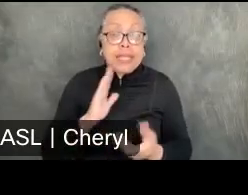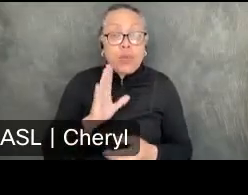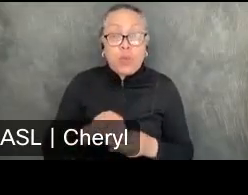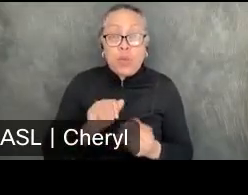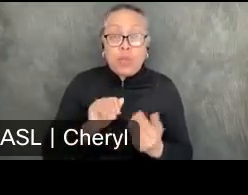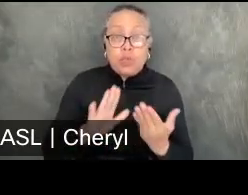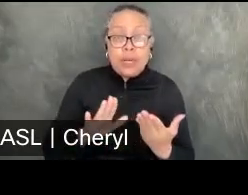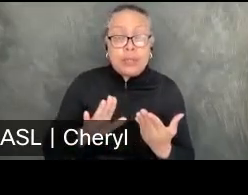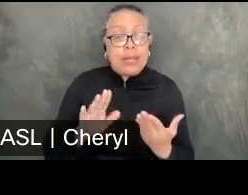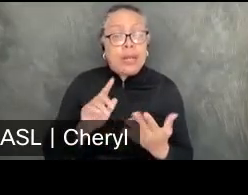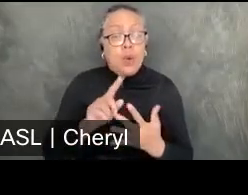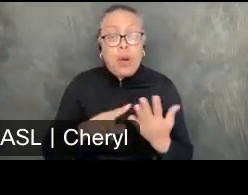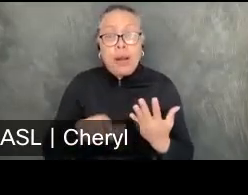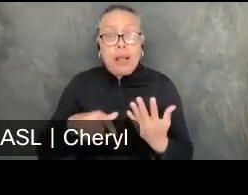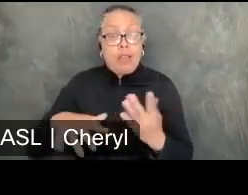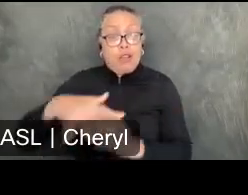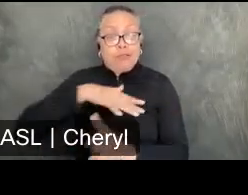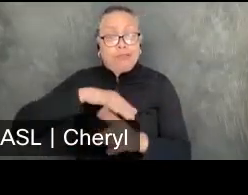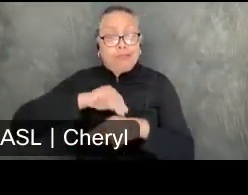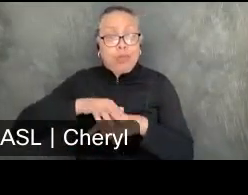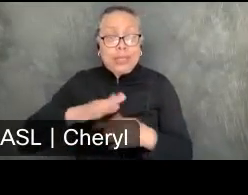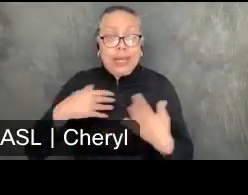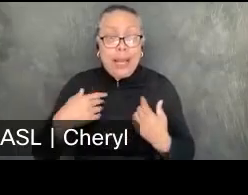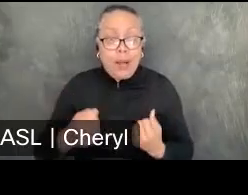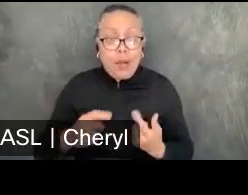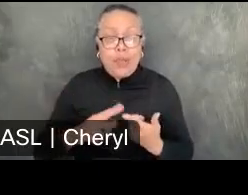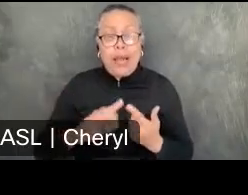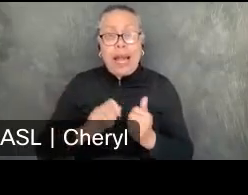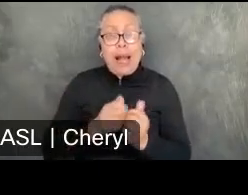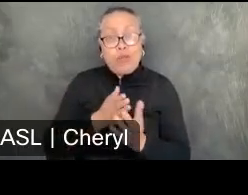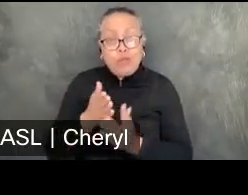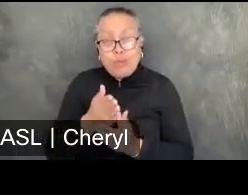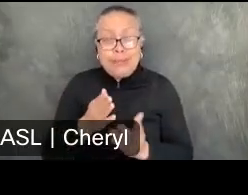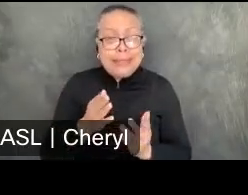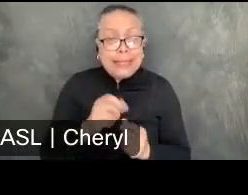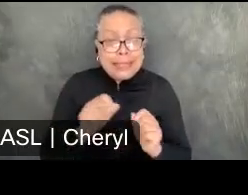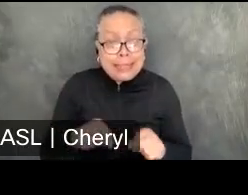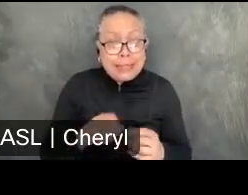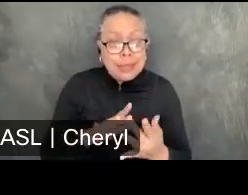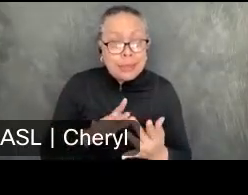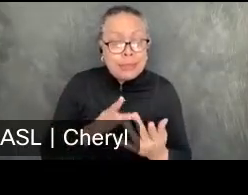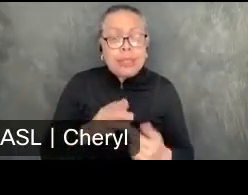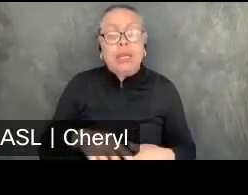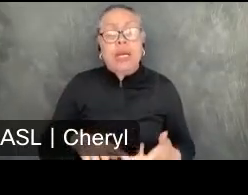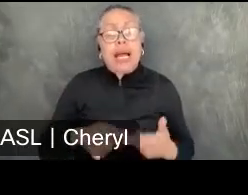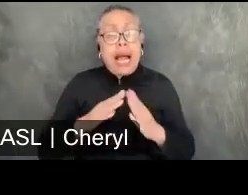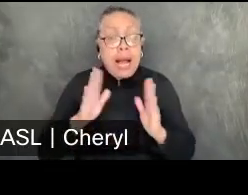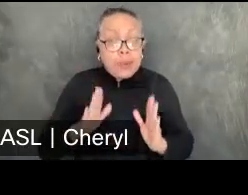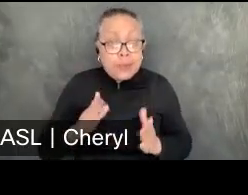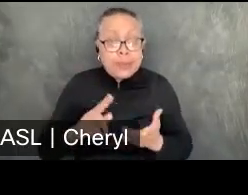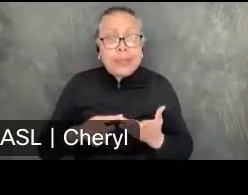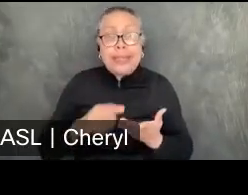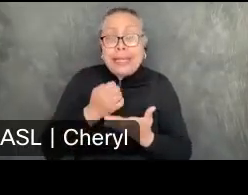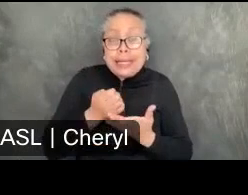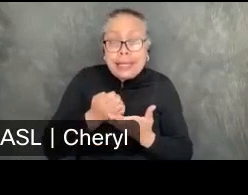social determinants of health, system navigation, housing and economic concerns, things related